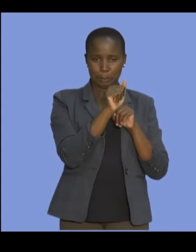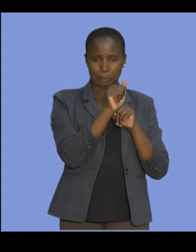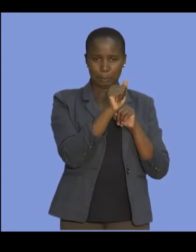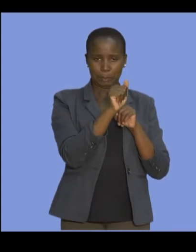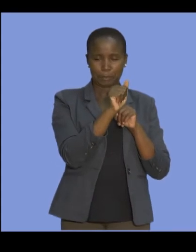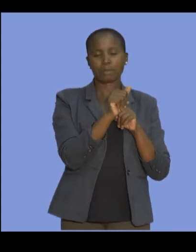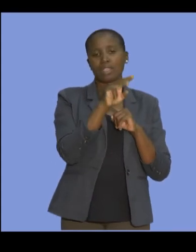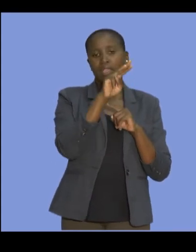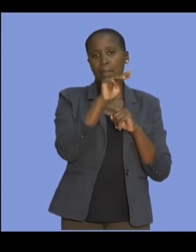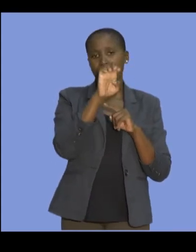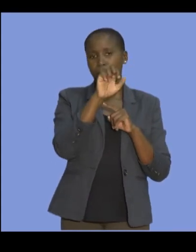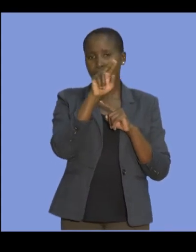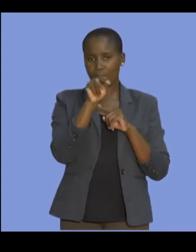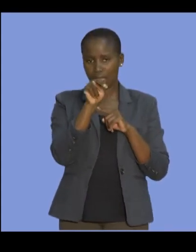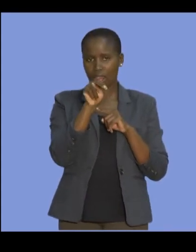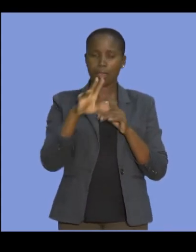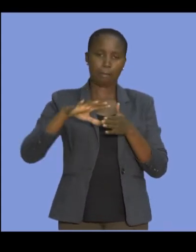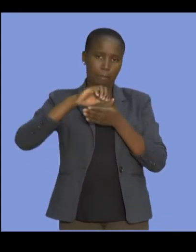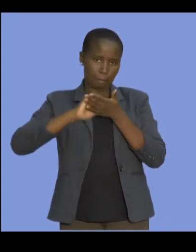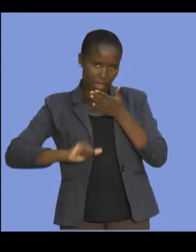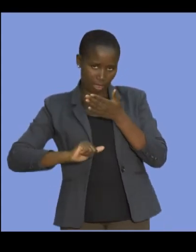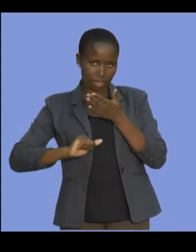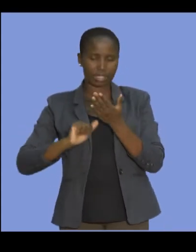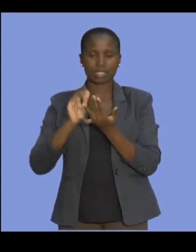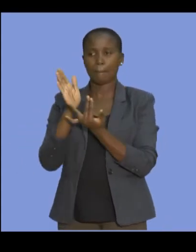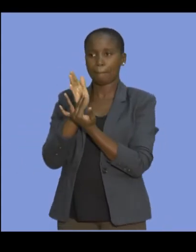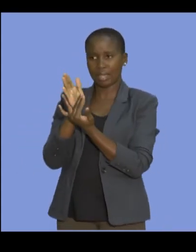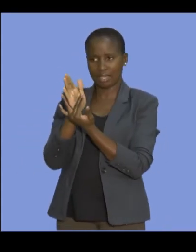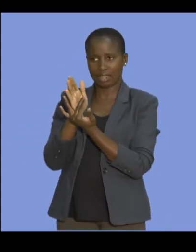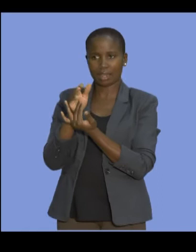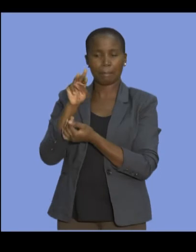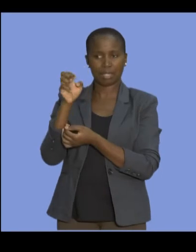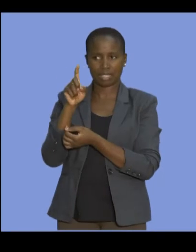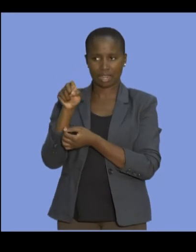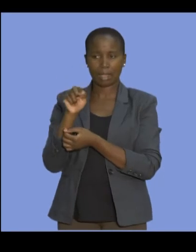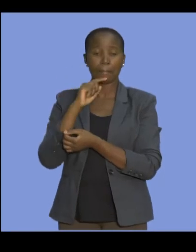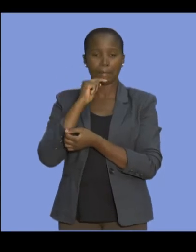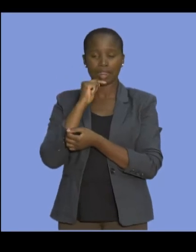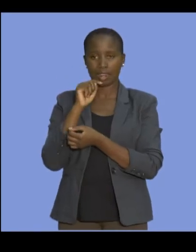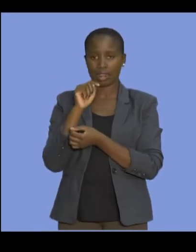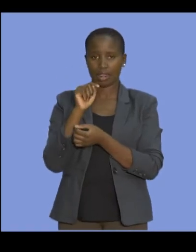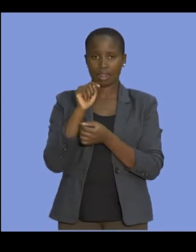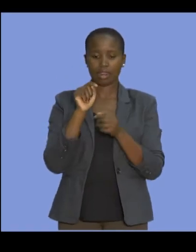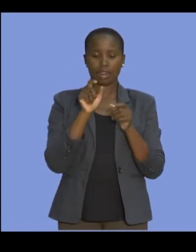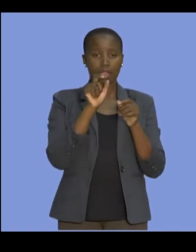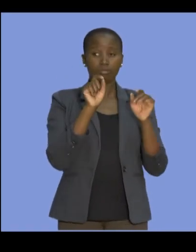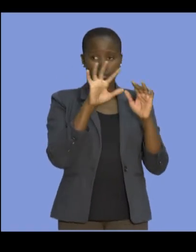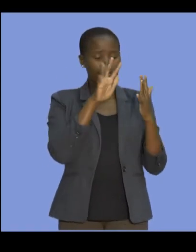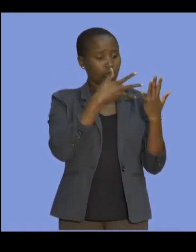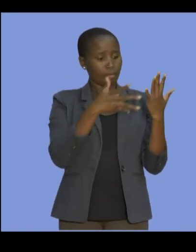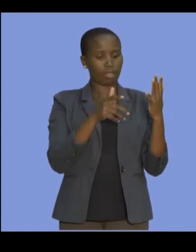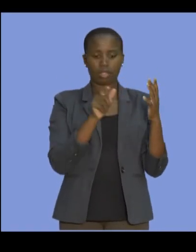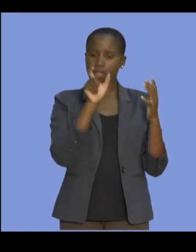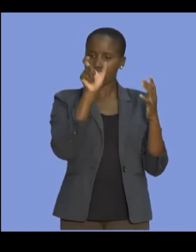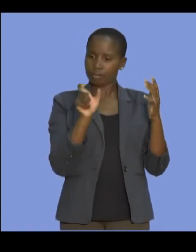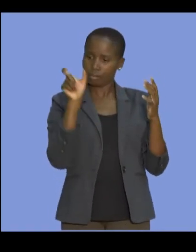Mean minus median. Mean minus median. This is 1.4.